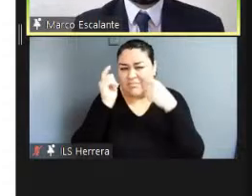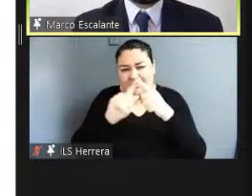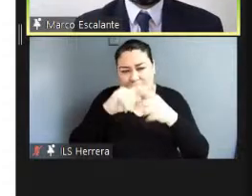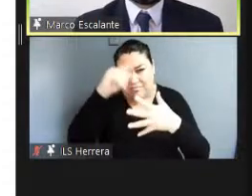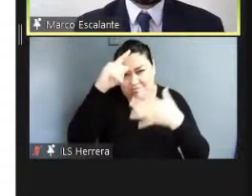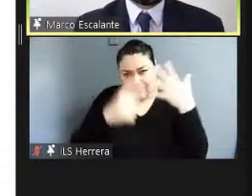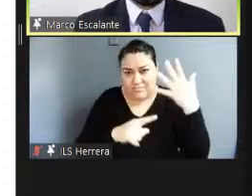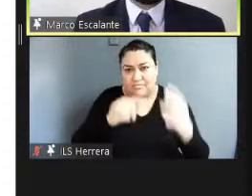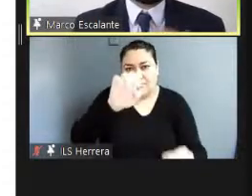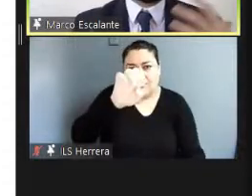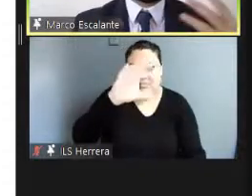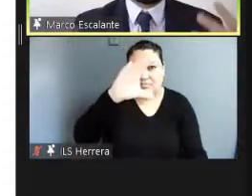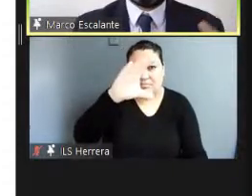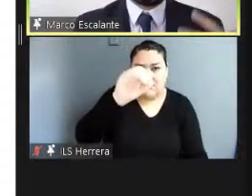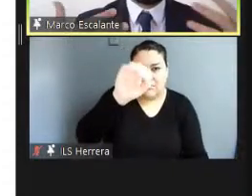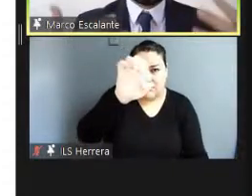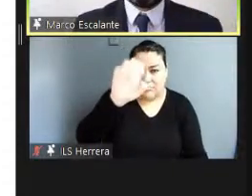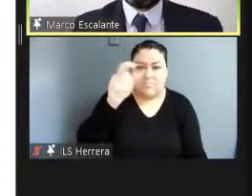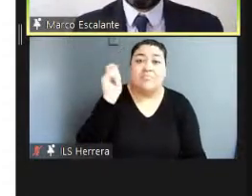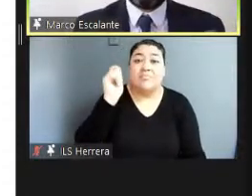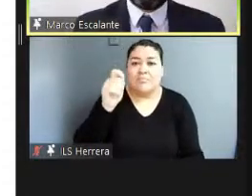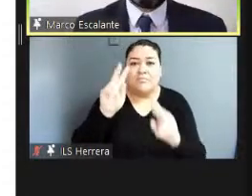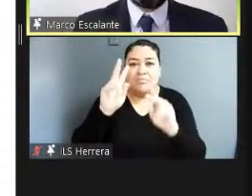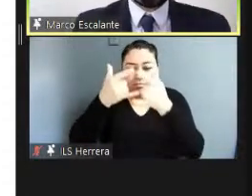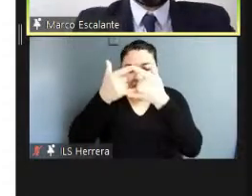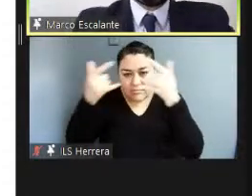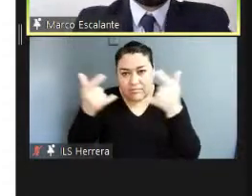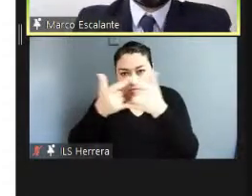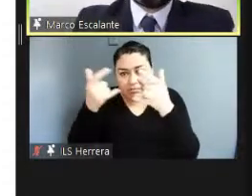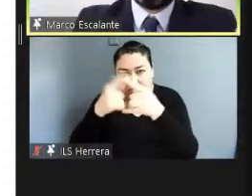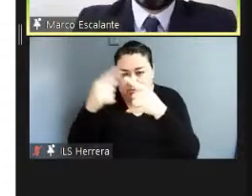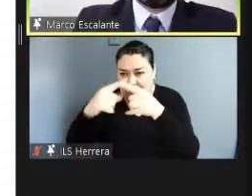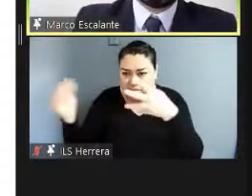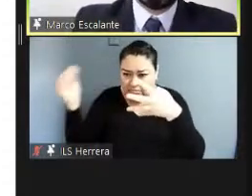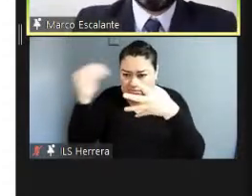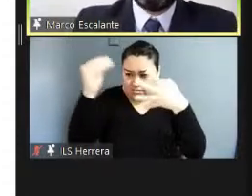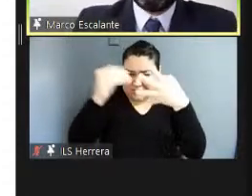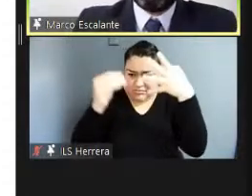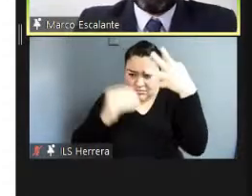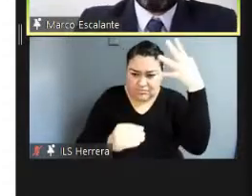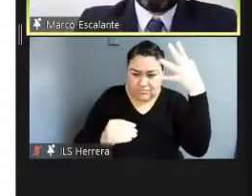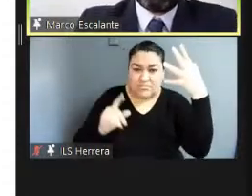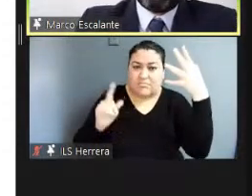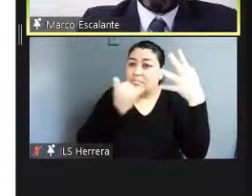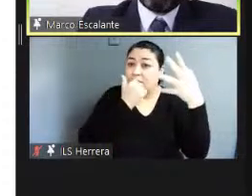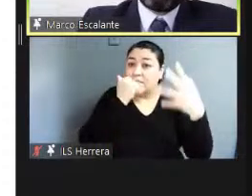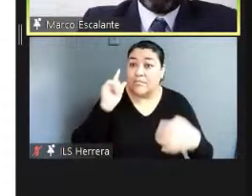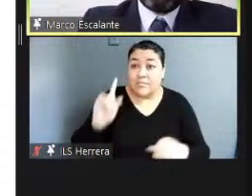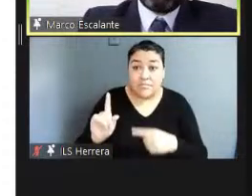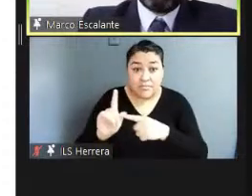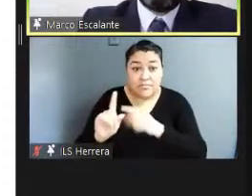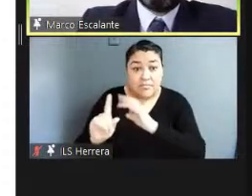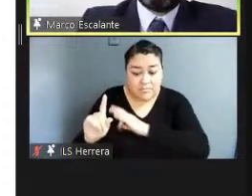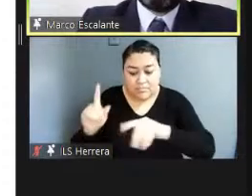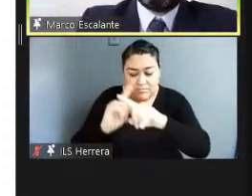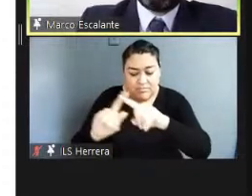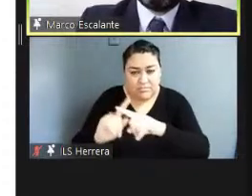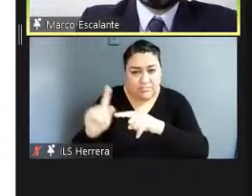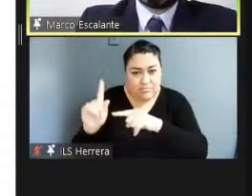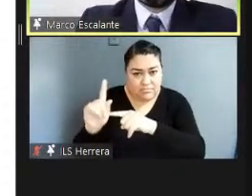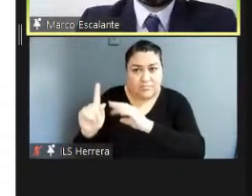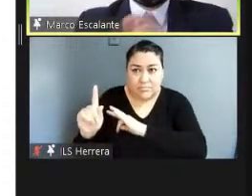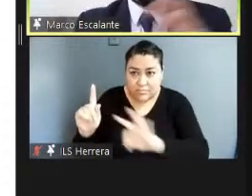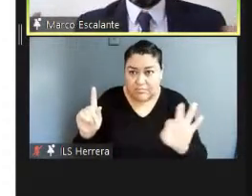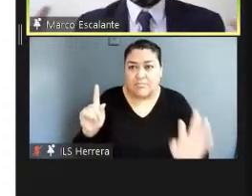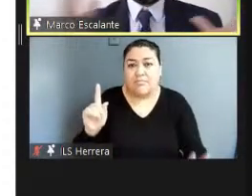miscarriage, abortion. The nice thing about this is that we can include all sorts of clinical cases that the students will